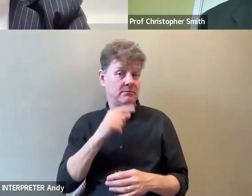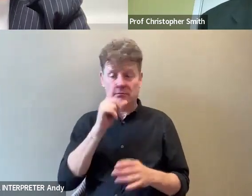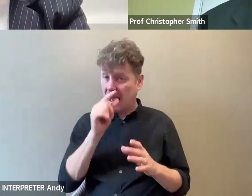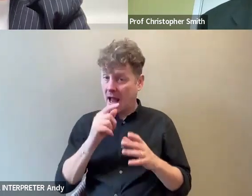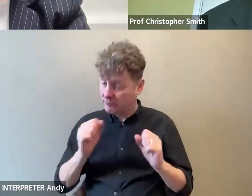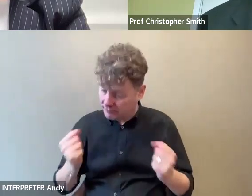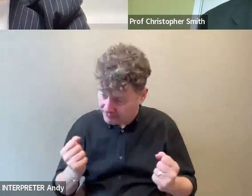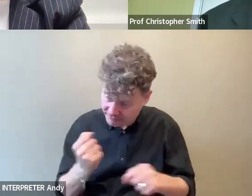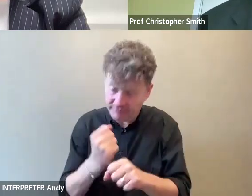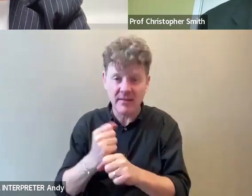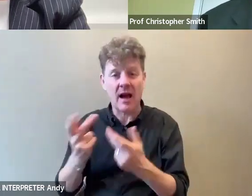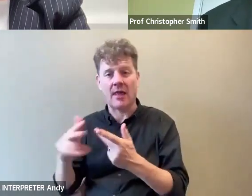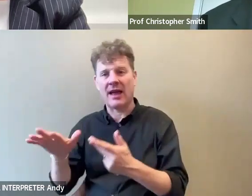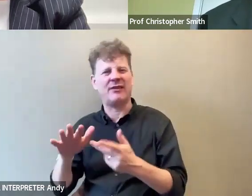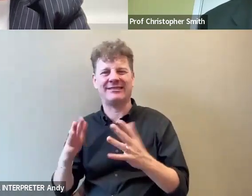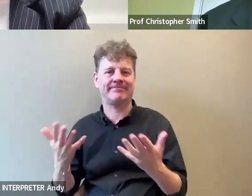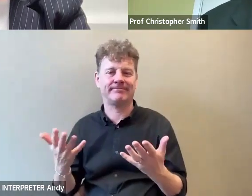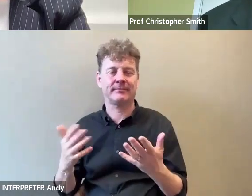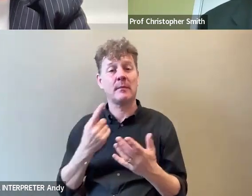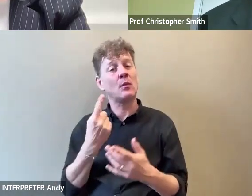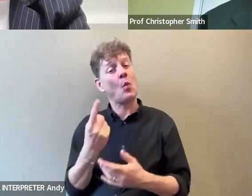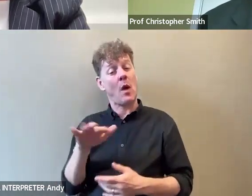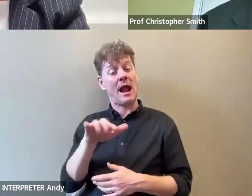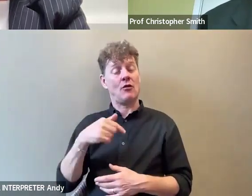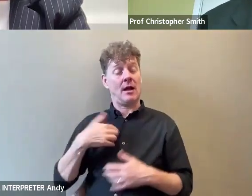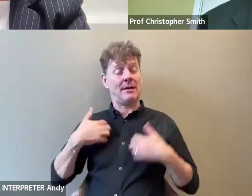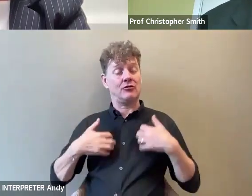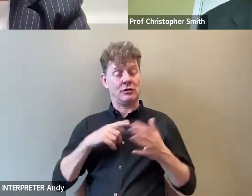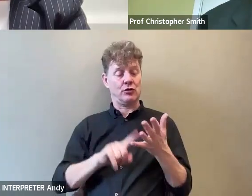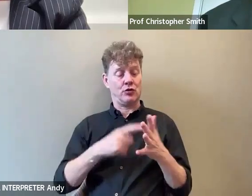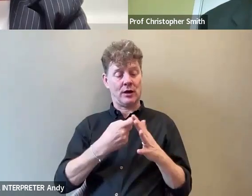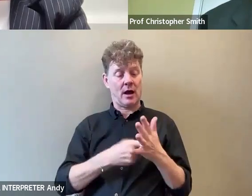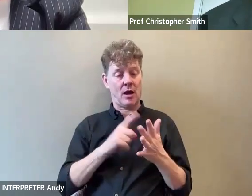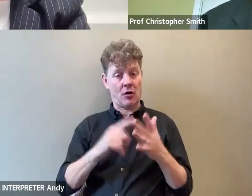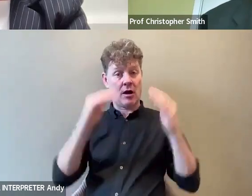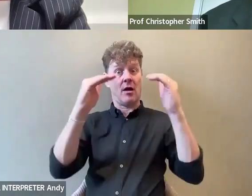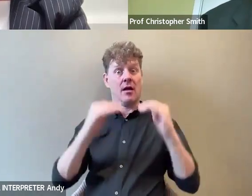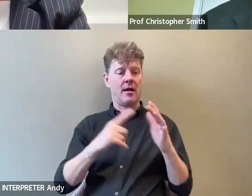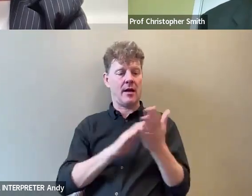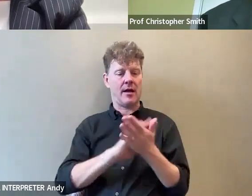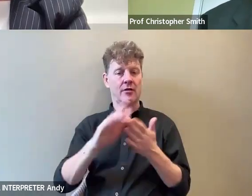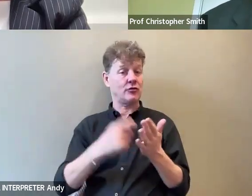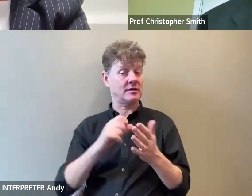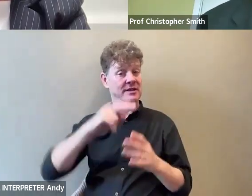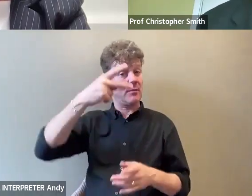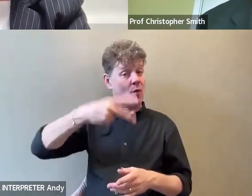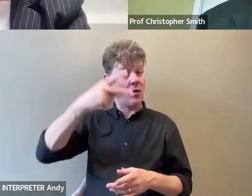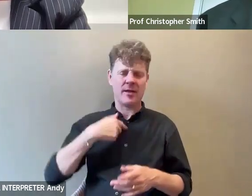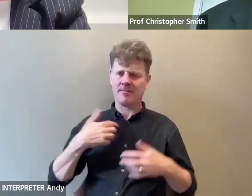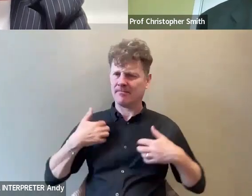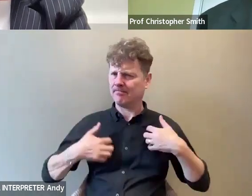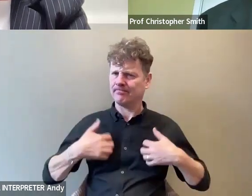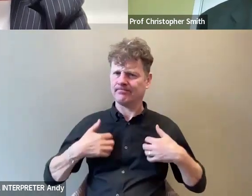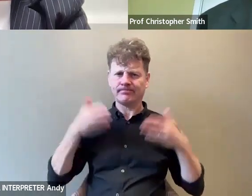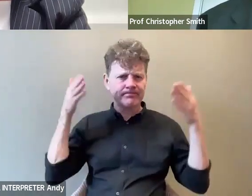of the areas I'm particularly interested in generally in UKRI and specifically in AHRC is around whether we are